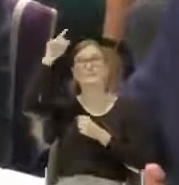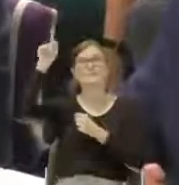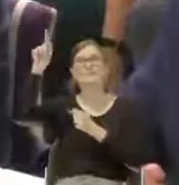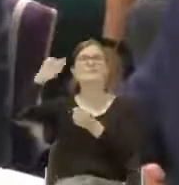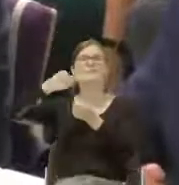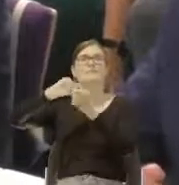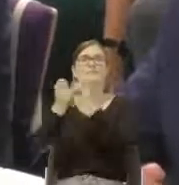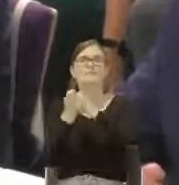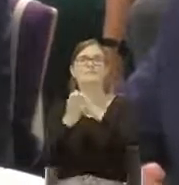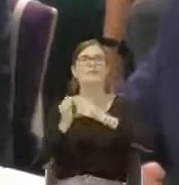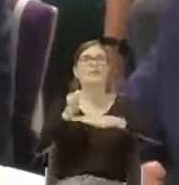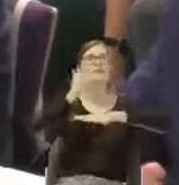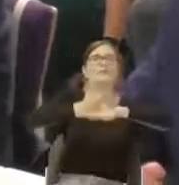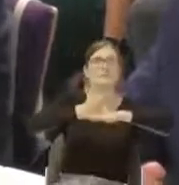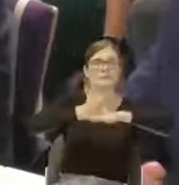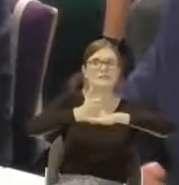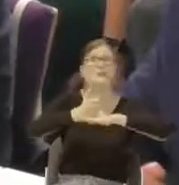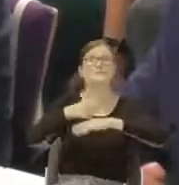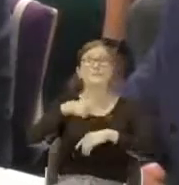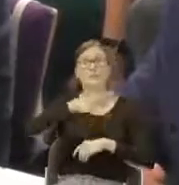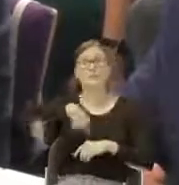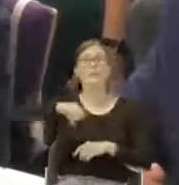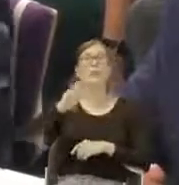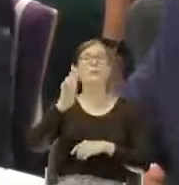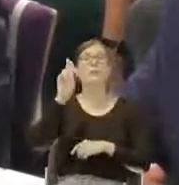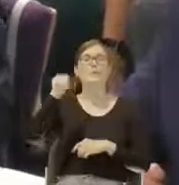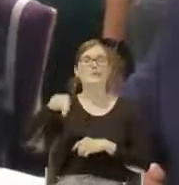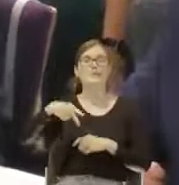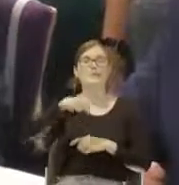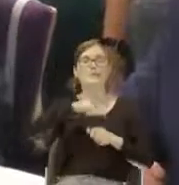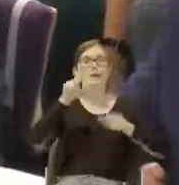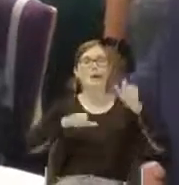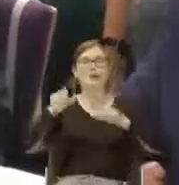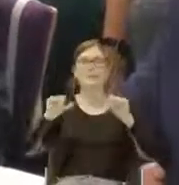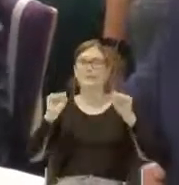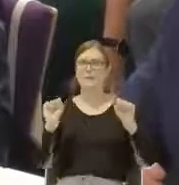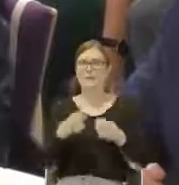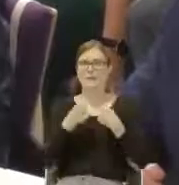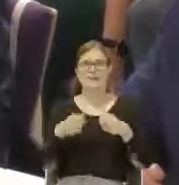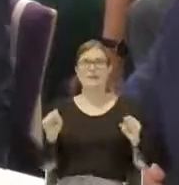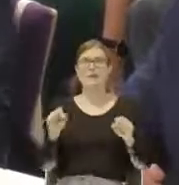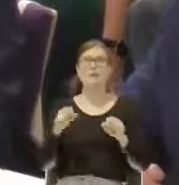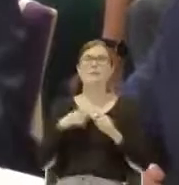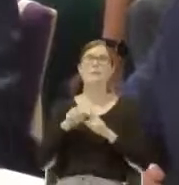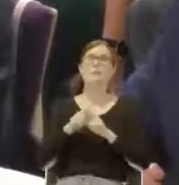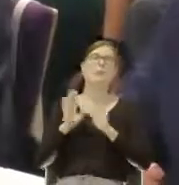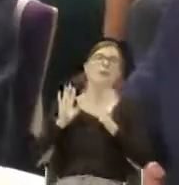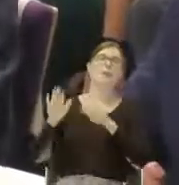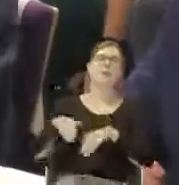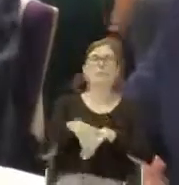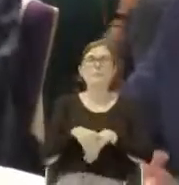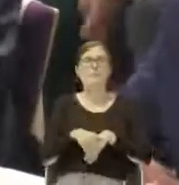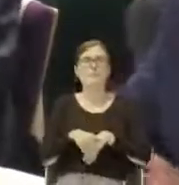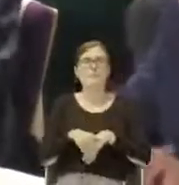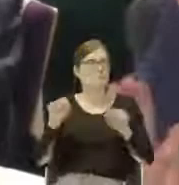a sujetos. Somos ciudades, hagámonos plenamente responsables de nuestro futuro. Muchas gracias.